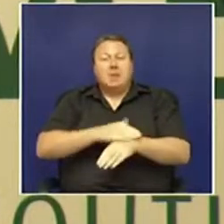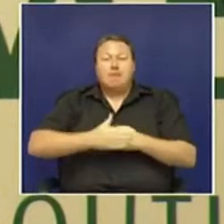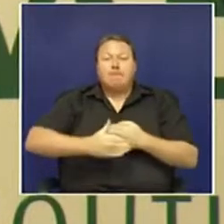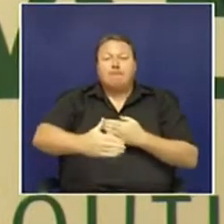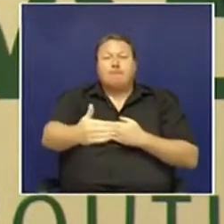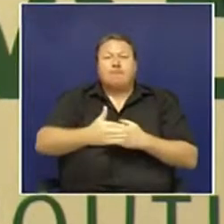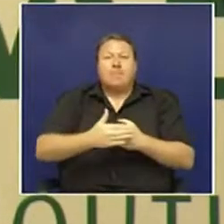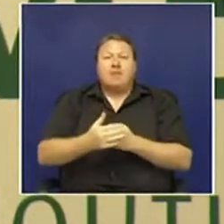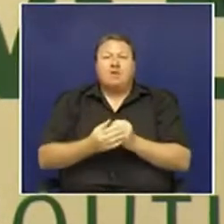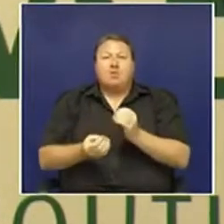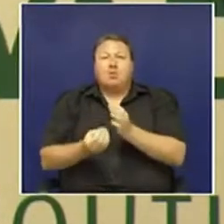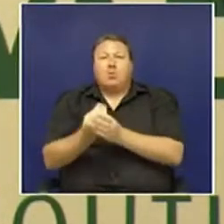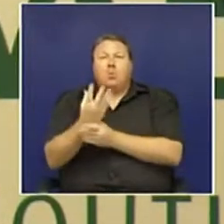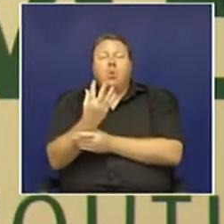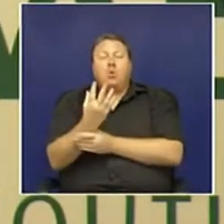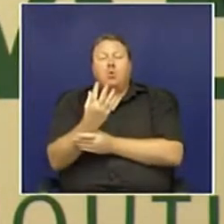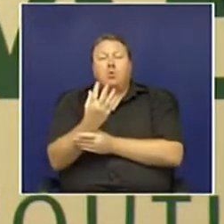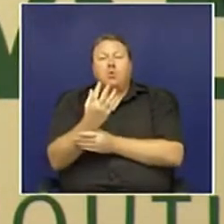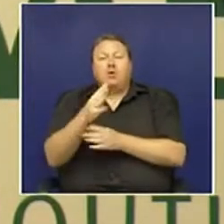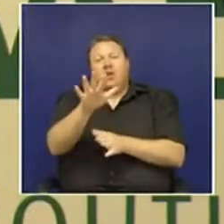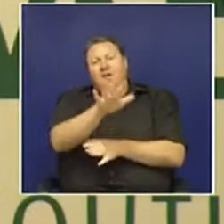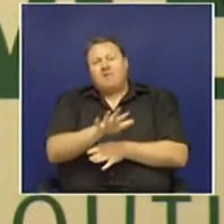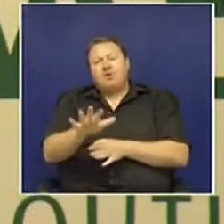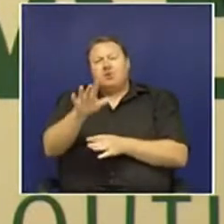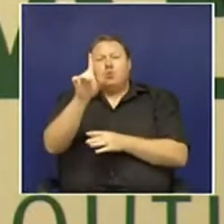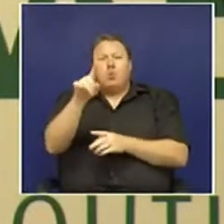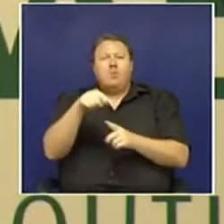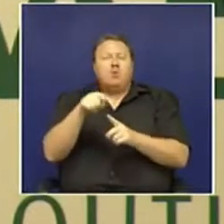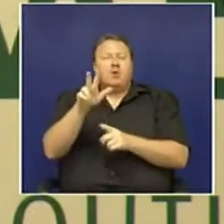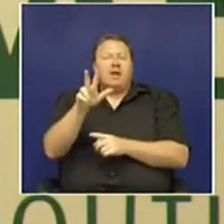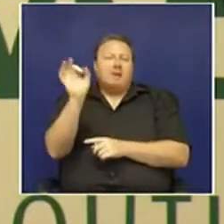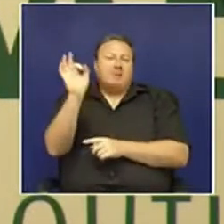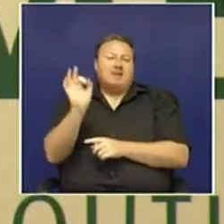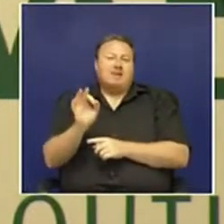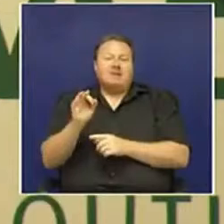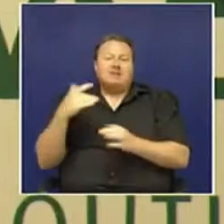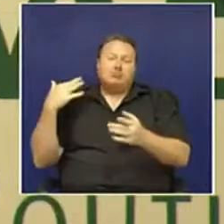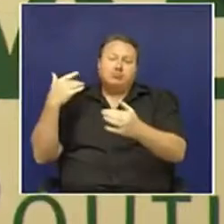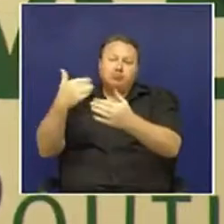average 1.8%, reaching 2% by 2028.